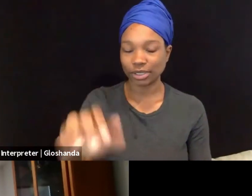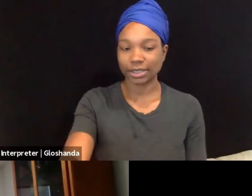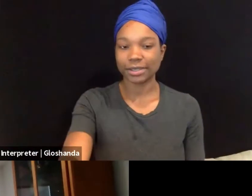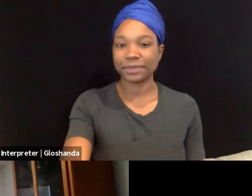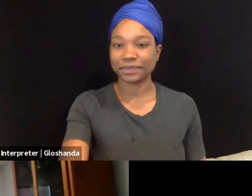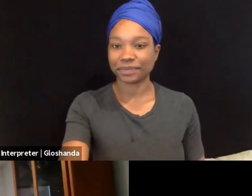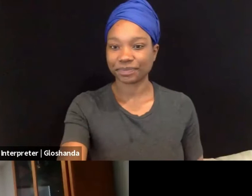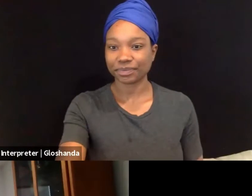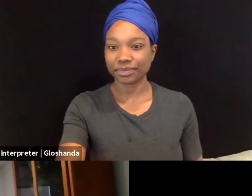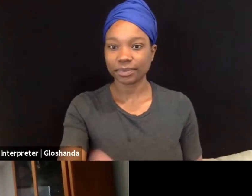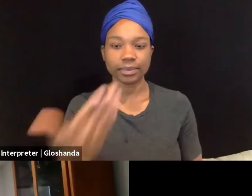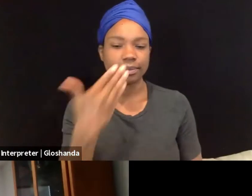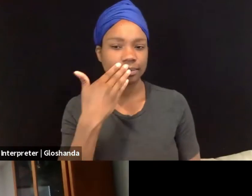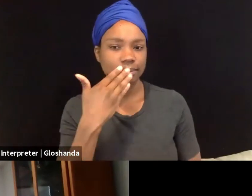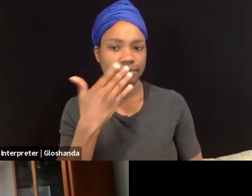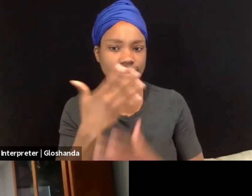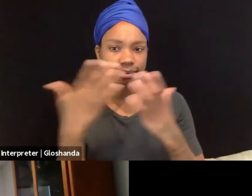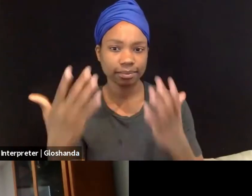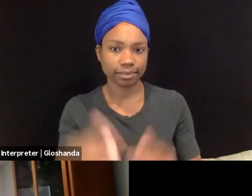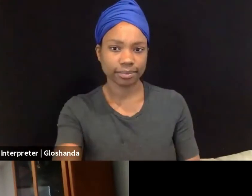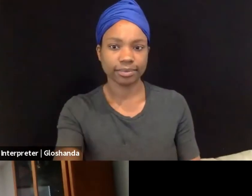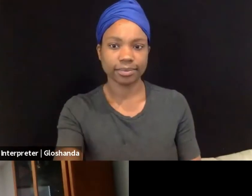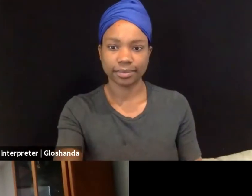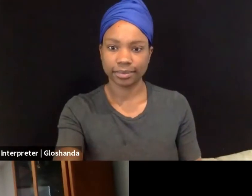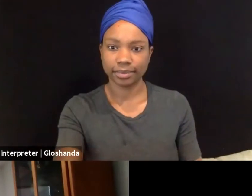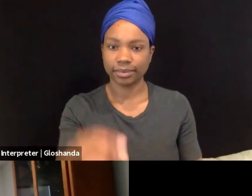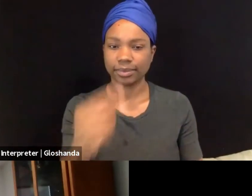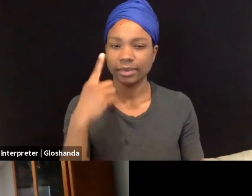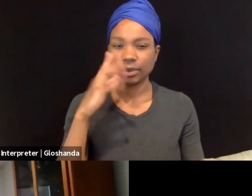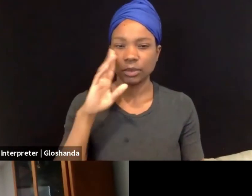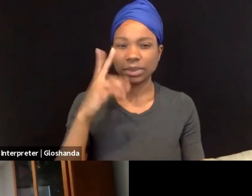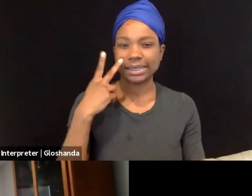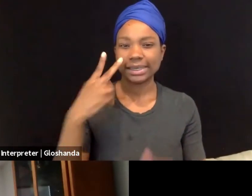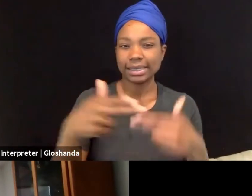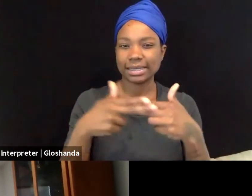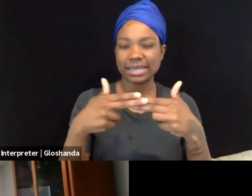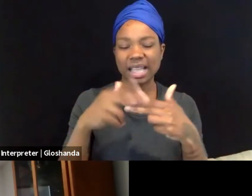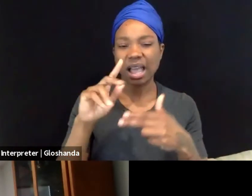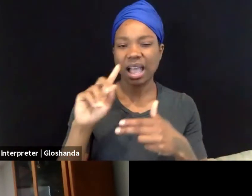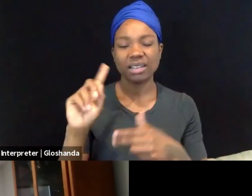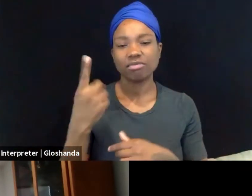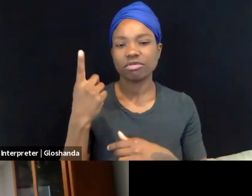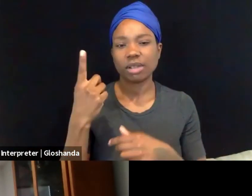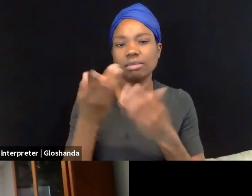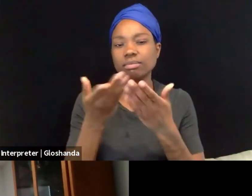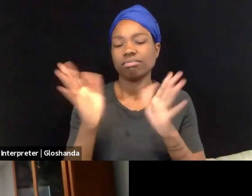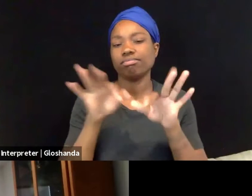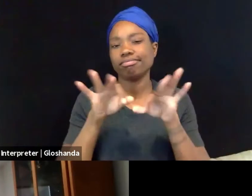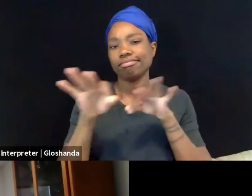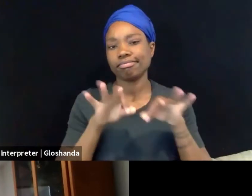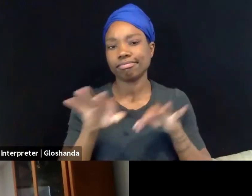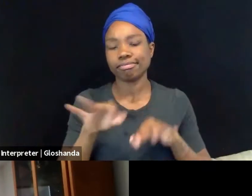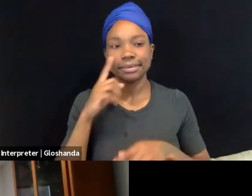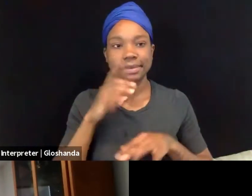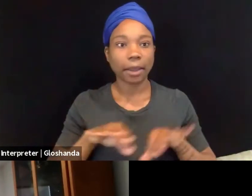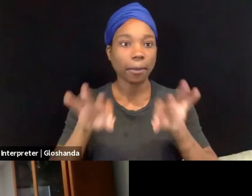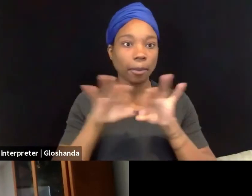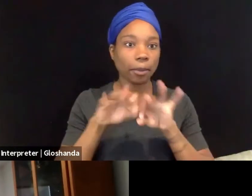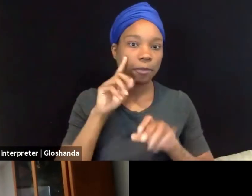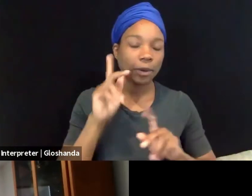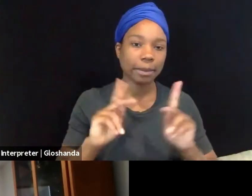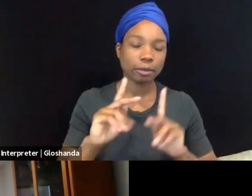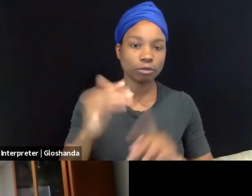I think you'll be seeing a slide, which is just an overview. I think it's always important for people to know the kinds of topics I'll be